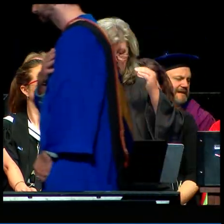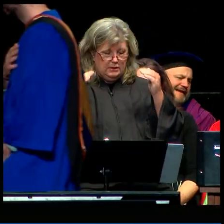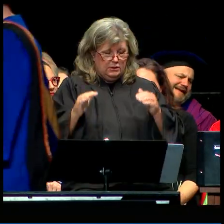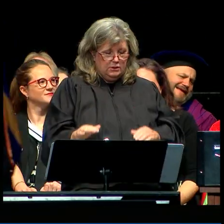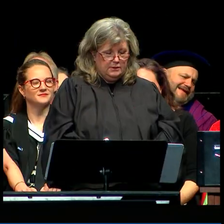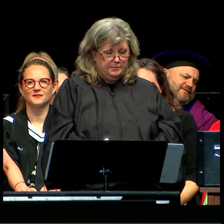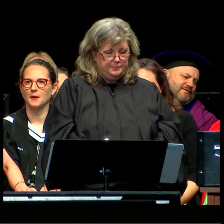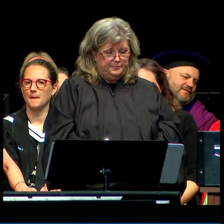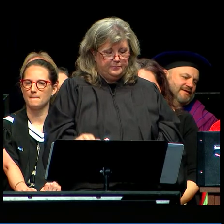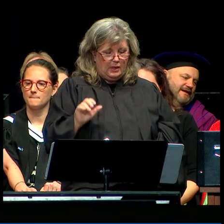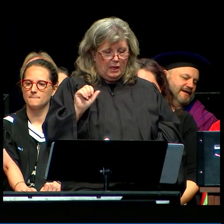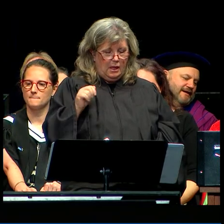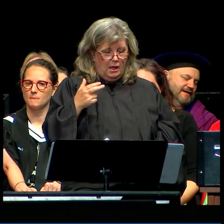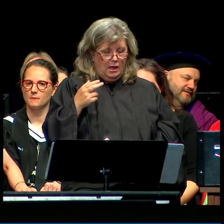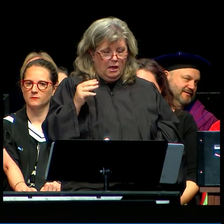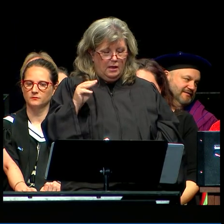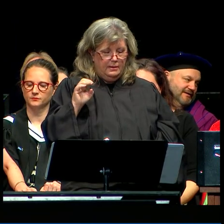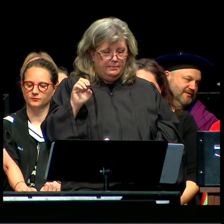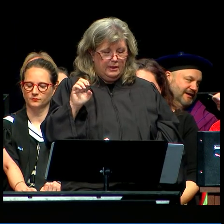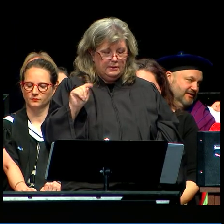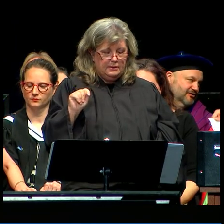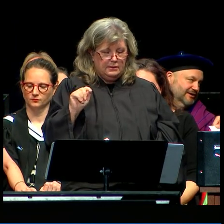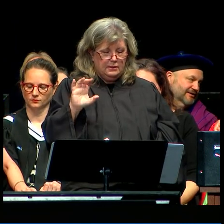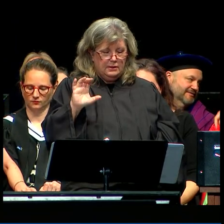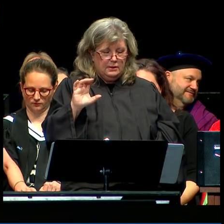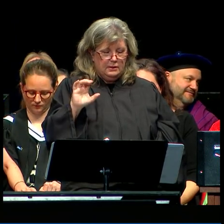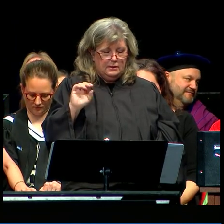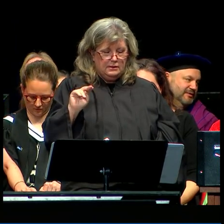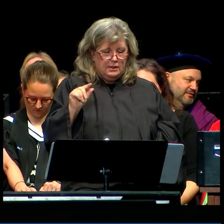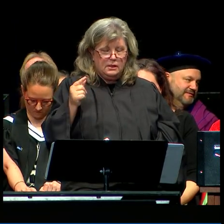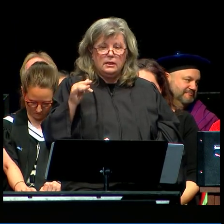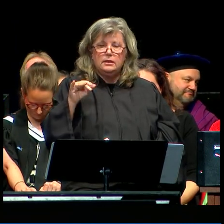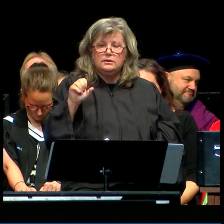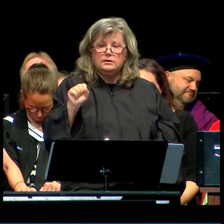Ahmet Cengiz with distinction.